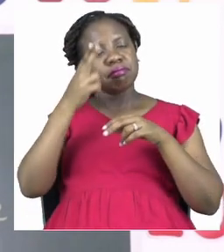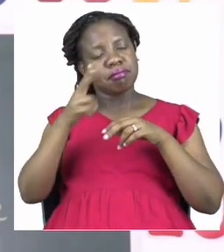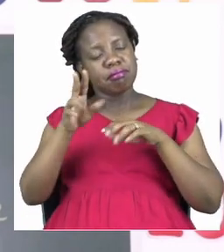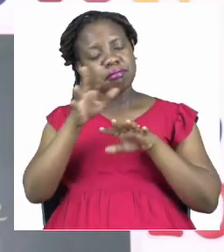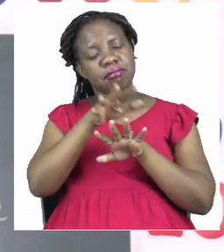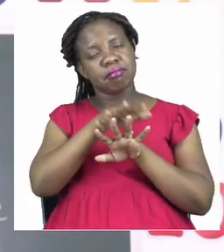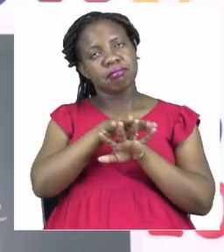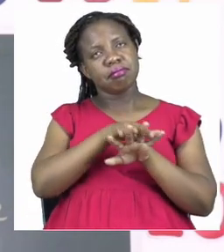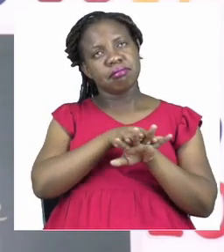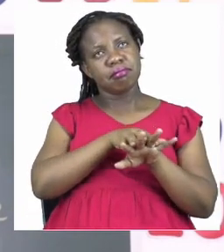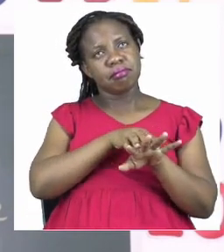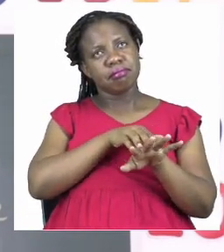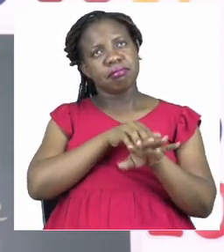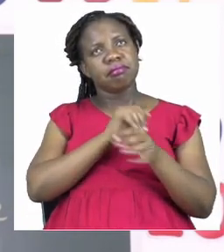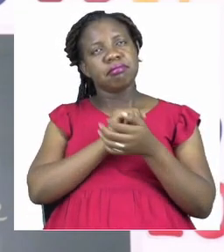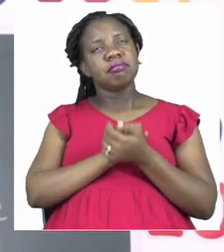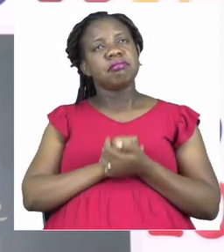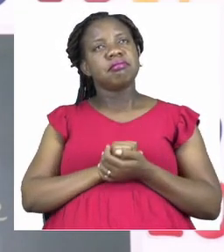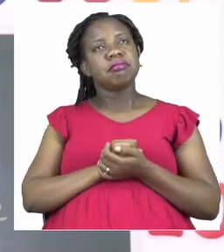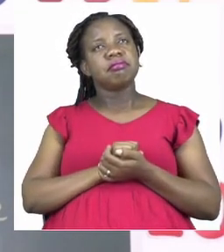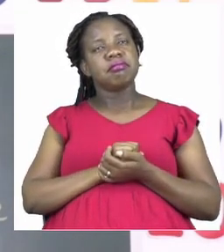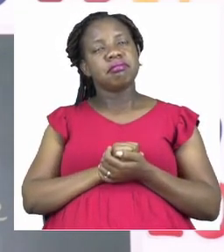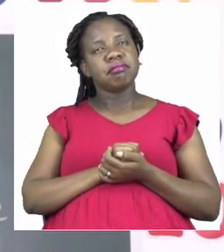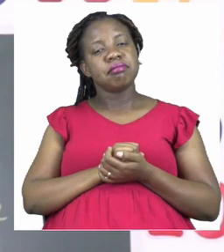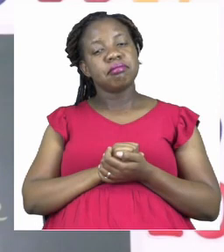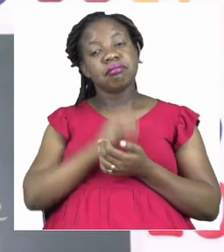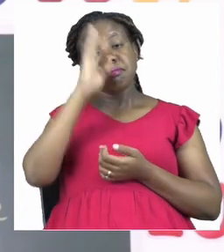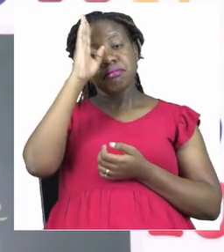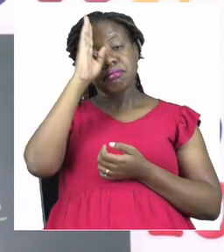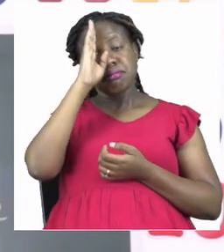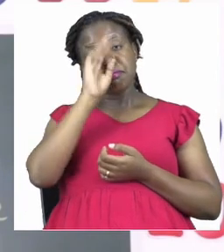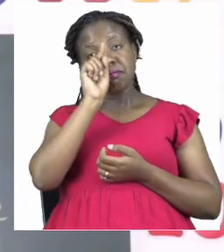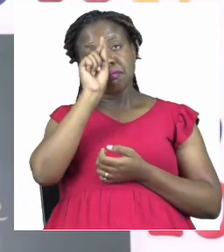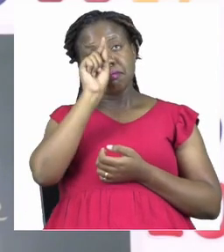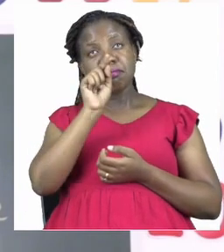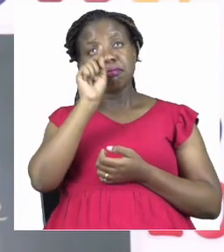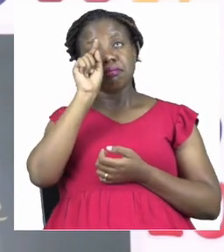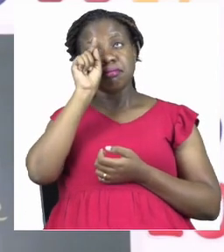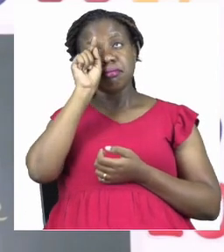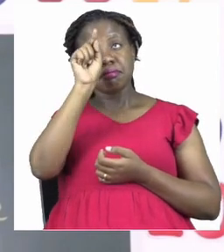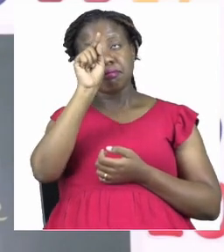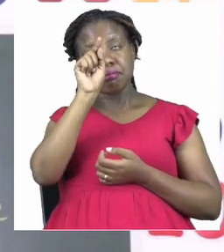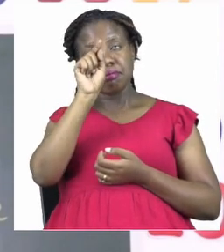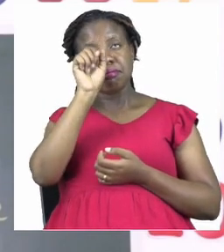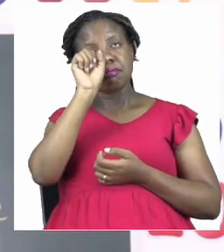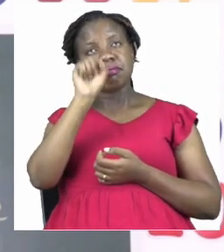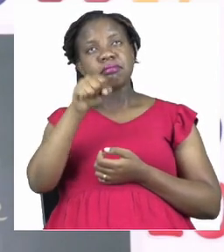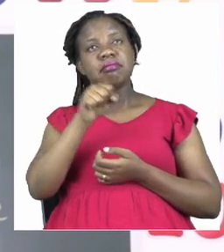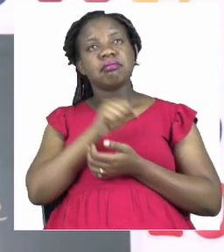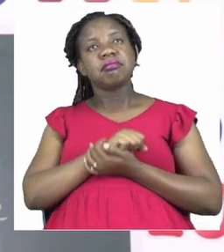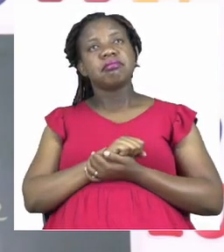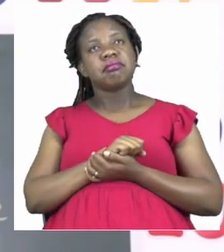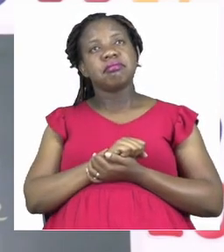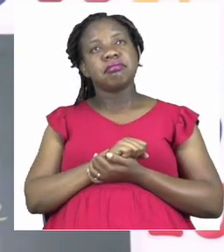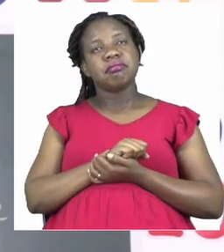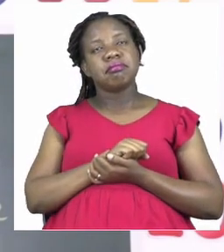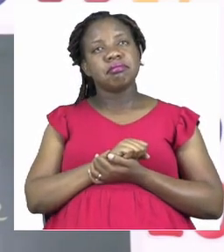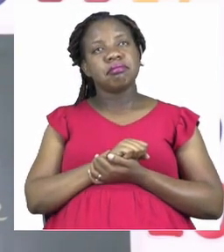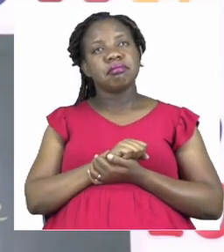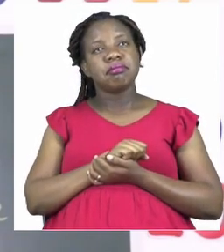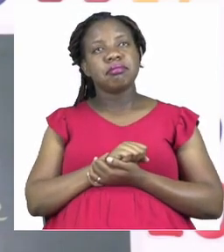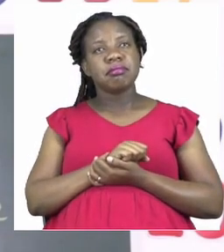the head for the eye. Well done. So this is just an example of how we use